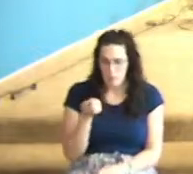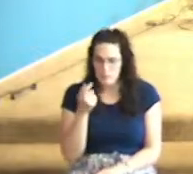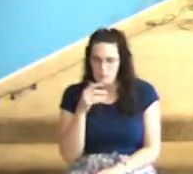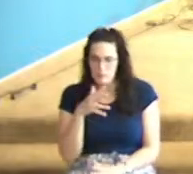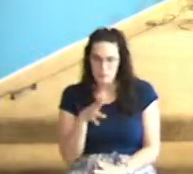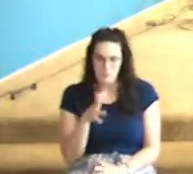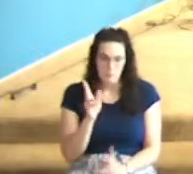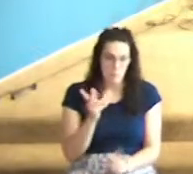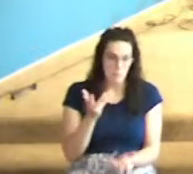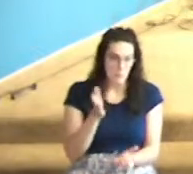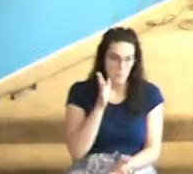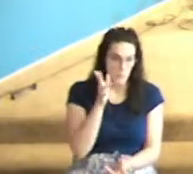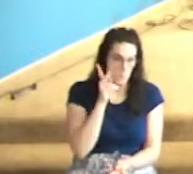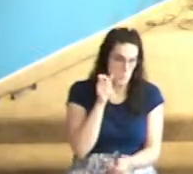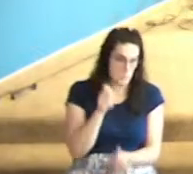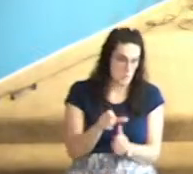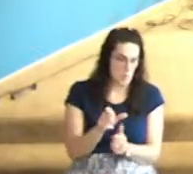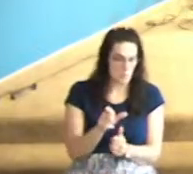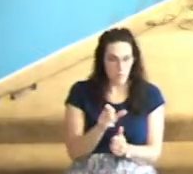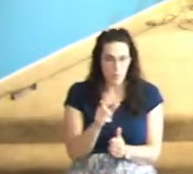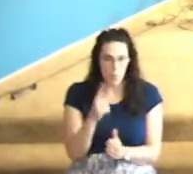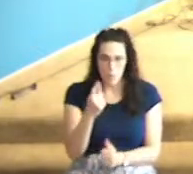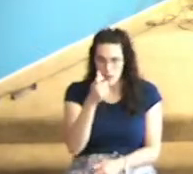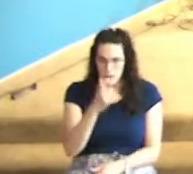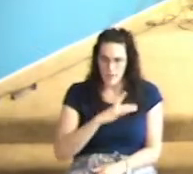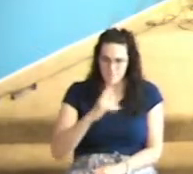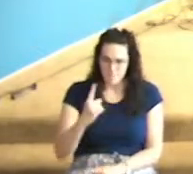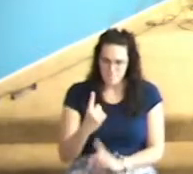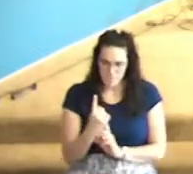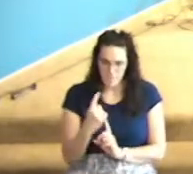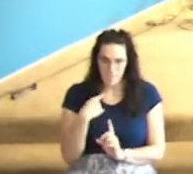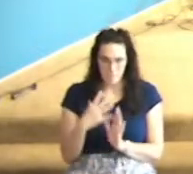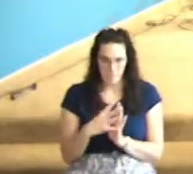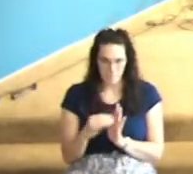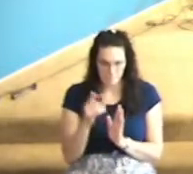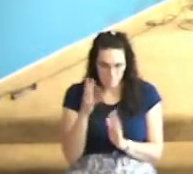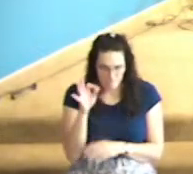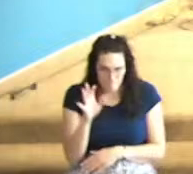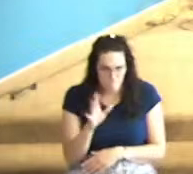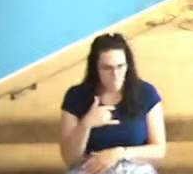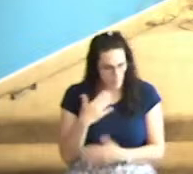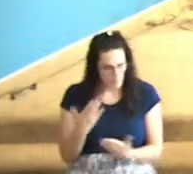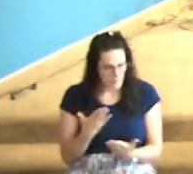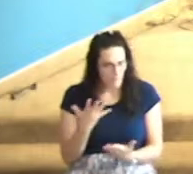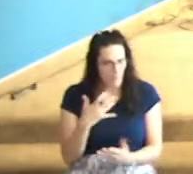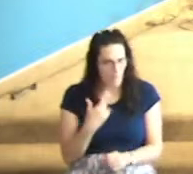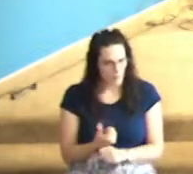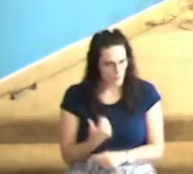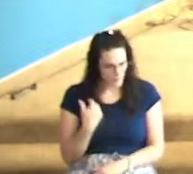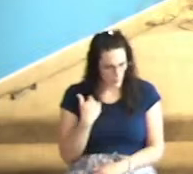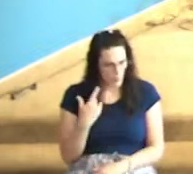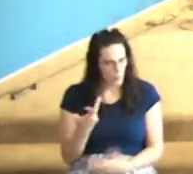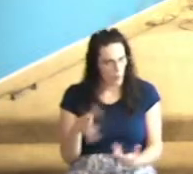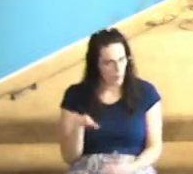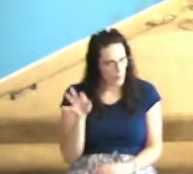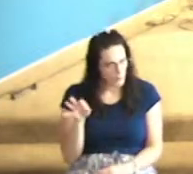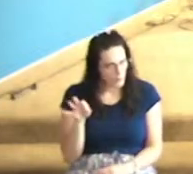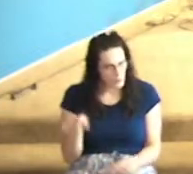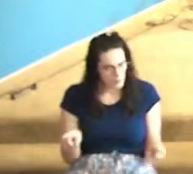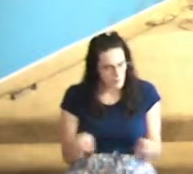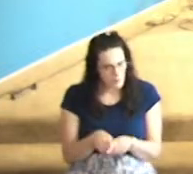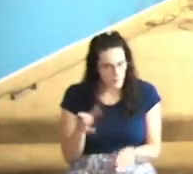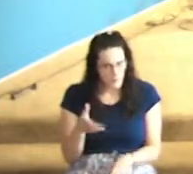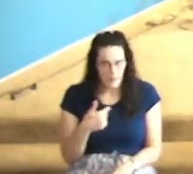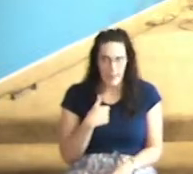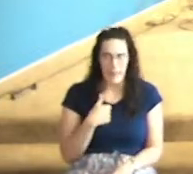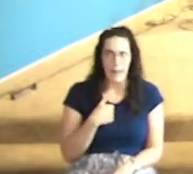would remember the sermon. And so one guy came up, and he kind of had a copy of that sermon. He said, I was here 5 years ago when you preached this sermon. He kind of thought,